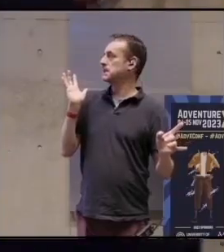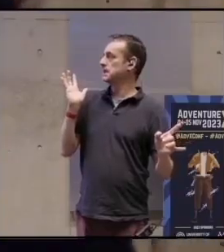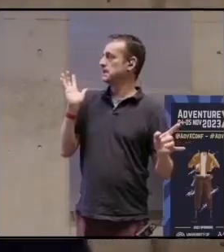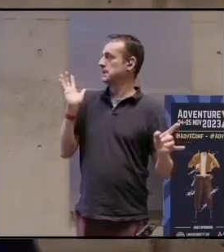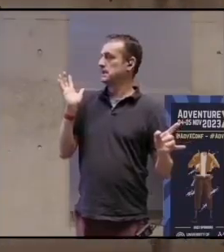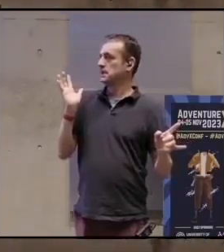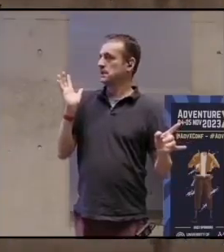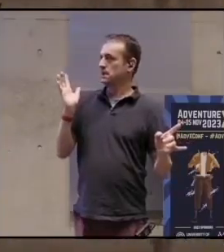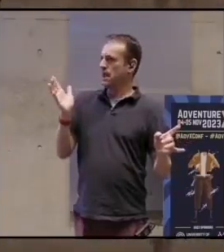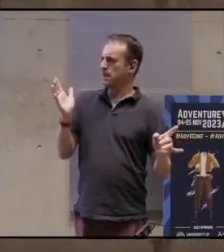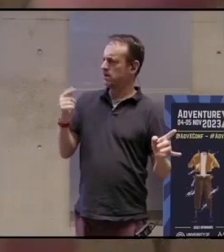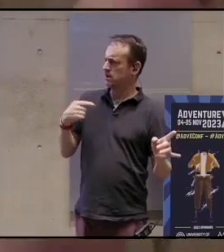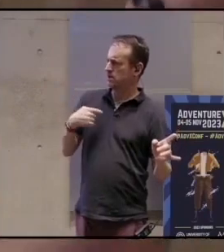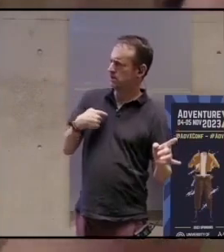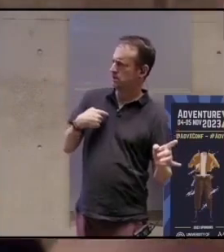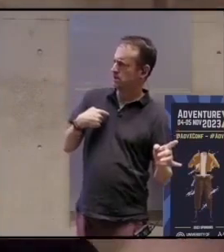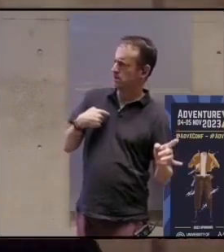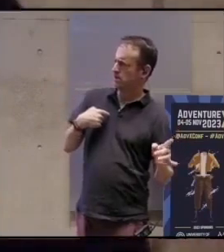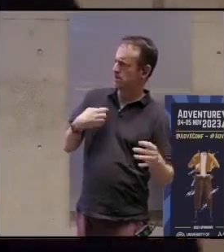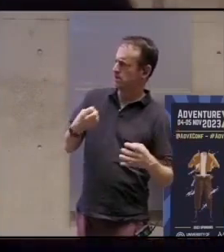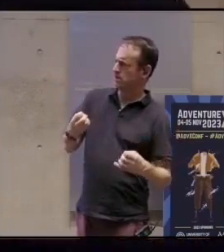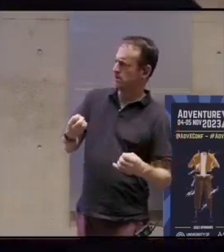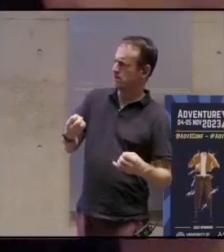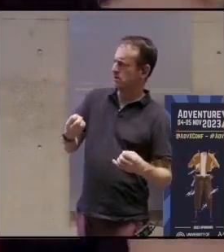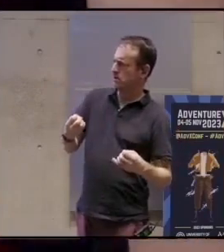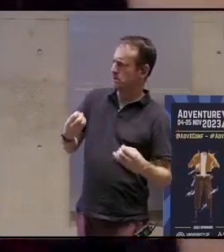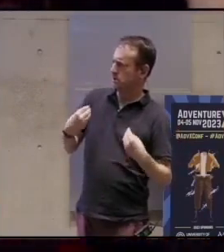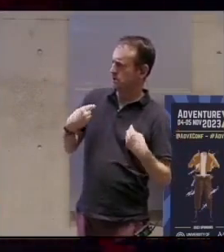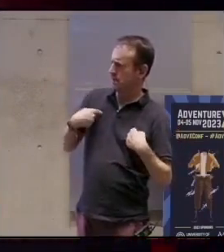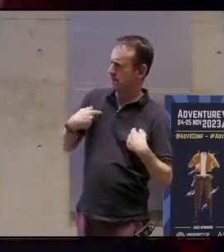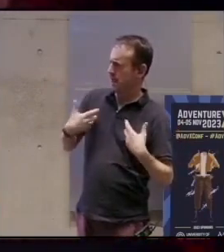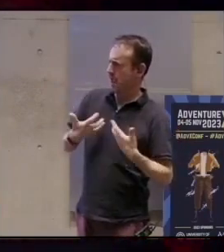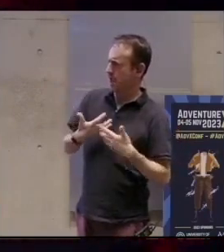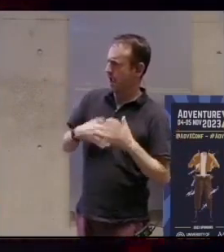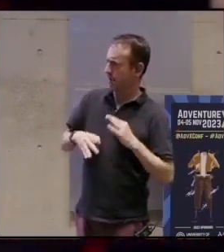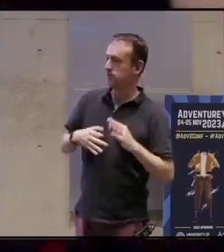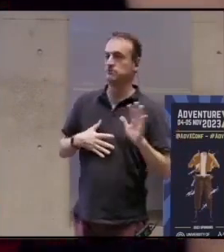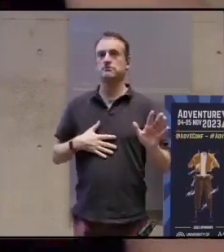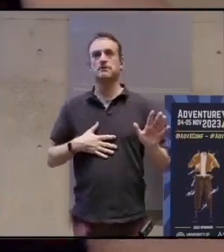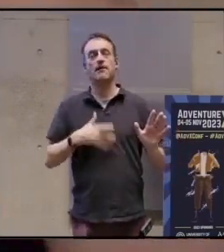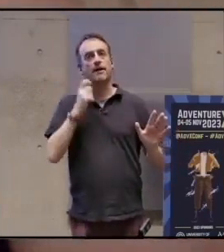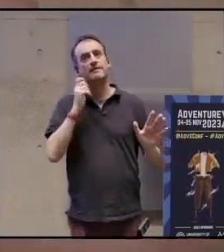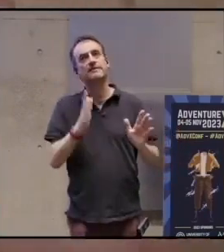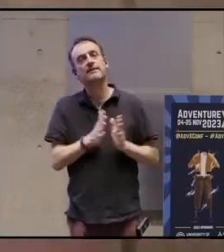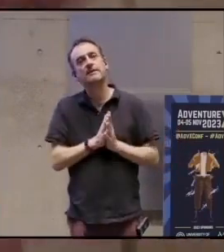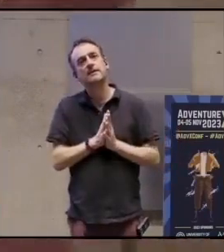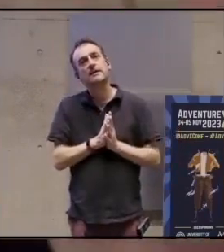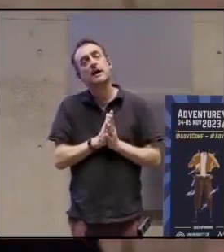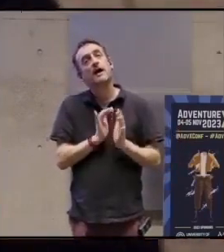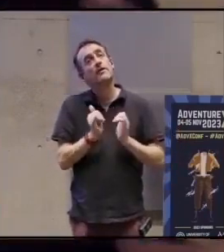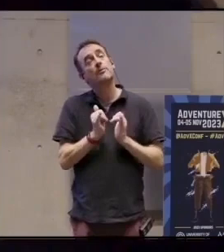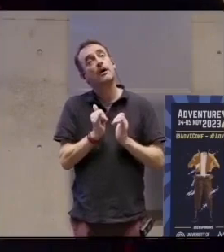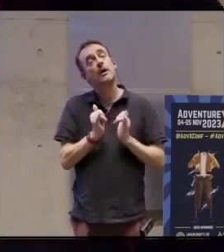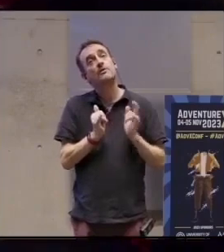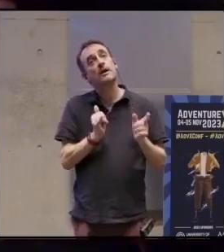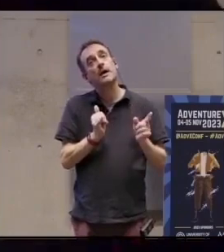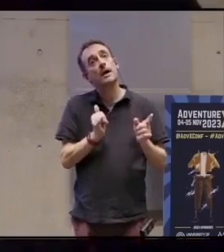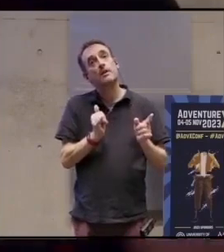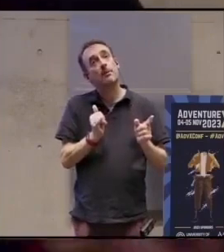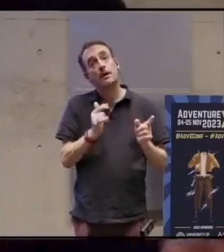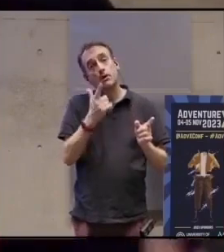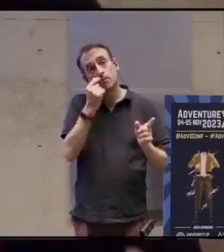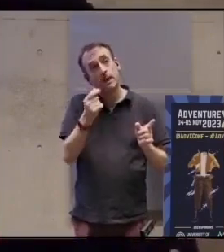Just don't do it. You get the idea. Sometimes it's just that they don't understand what a word or phrase or the whole